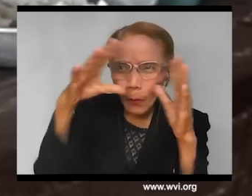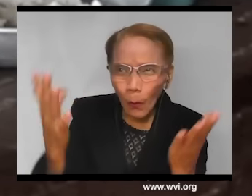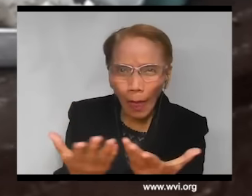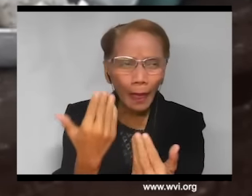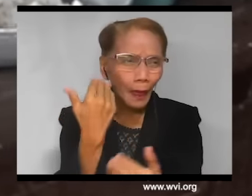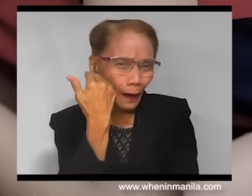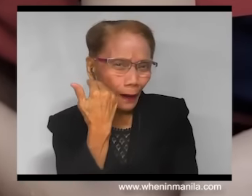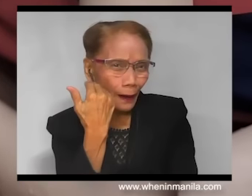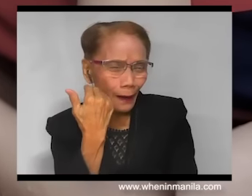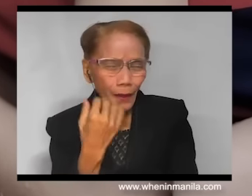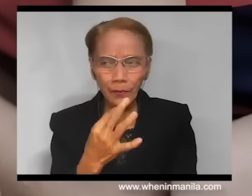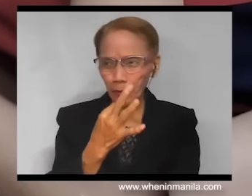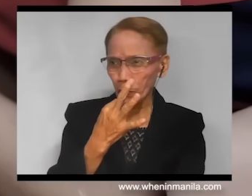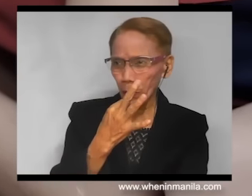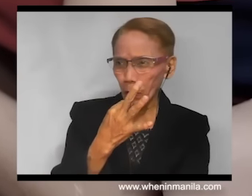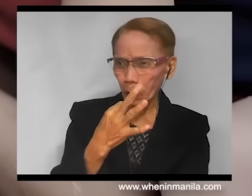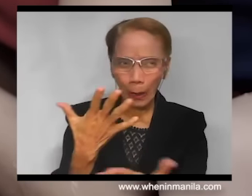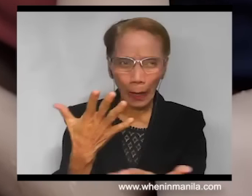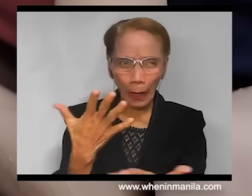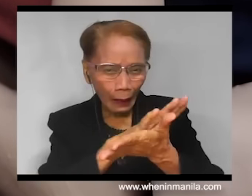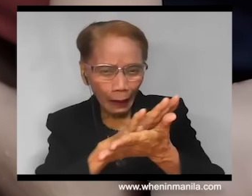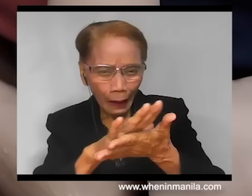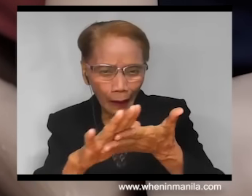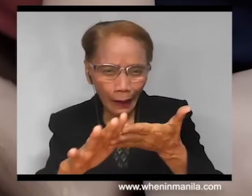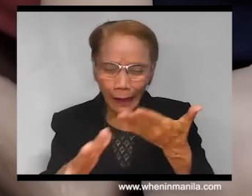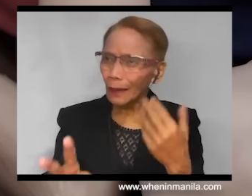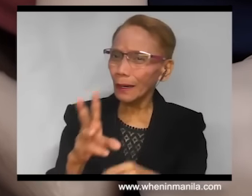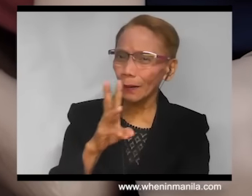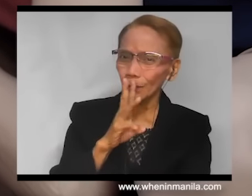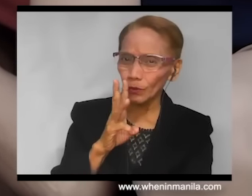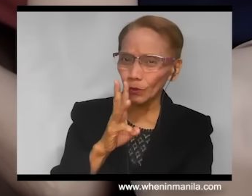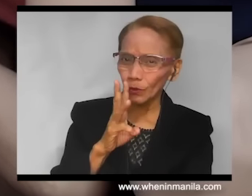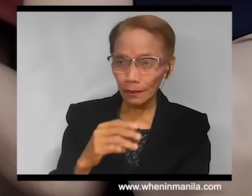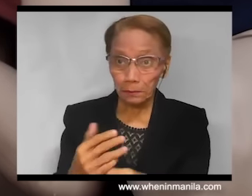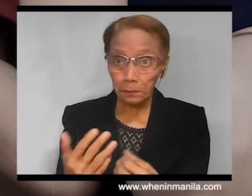of clean, potable water,